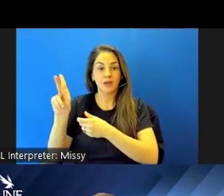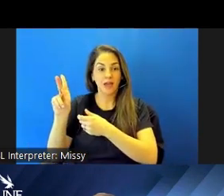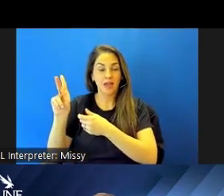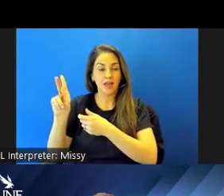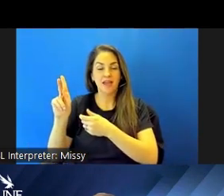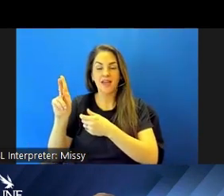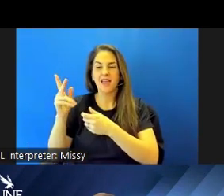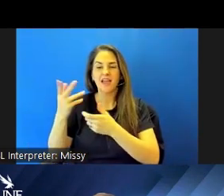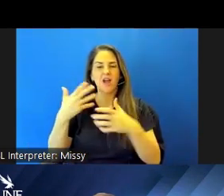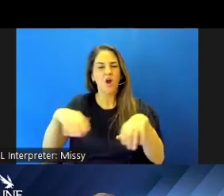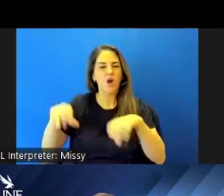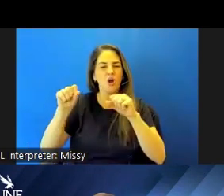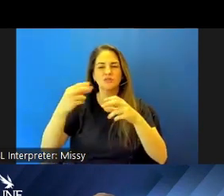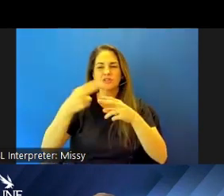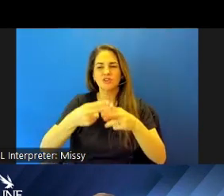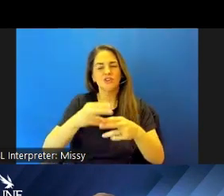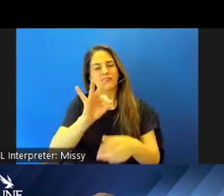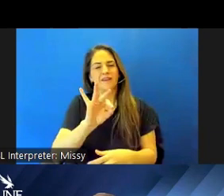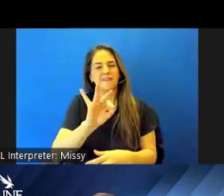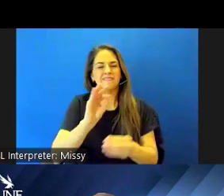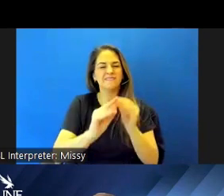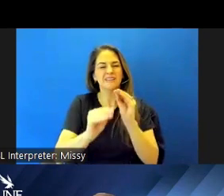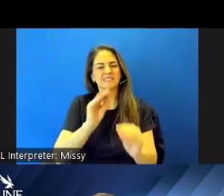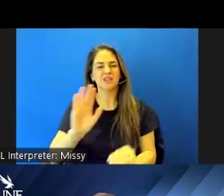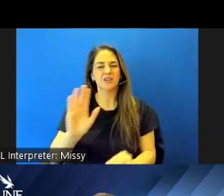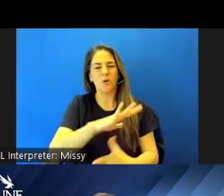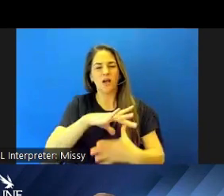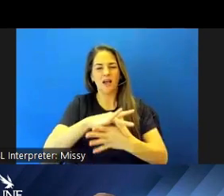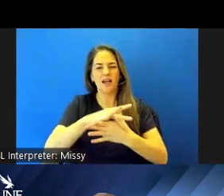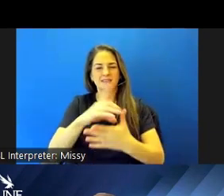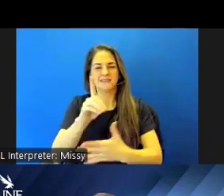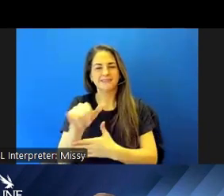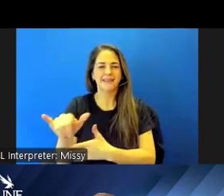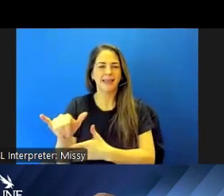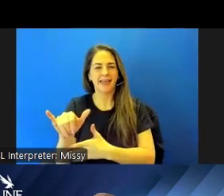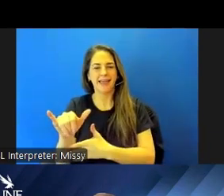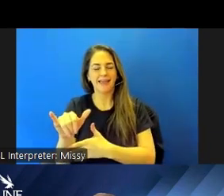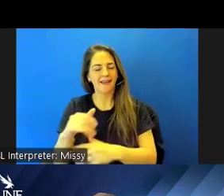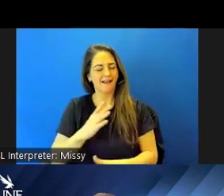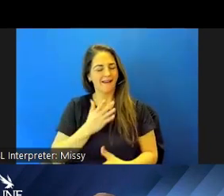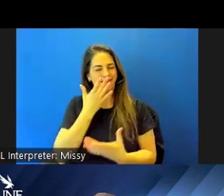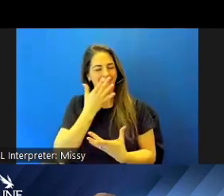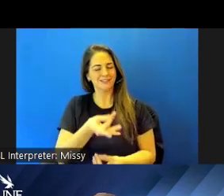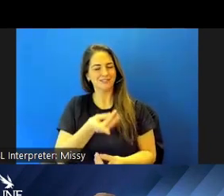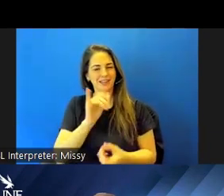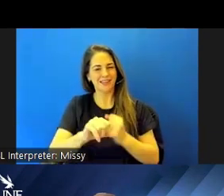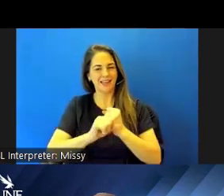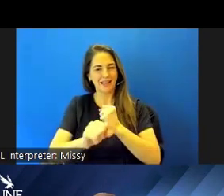Your Content Days using Ally, and I just thought that was an interesting campaign